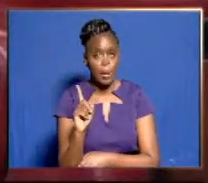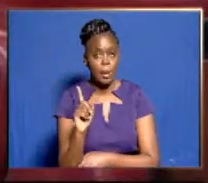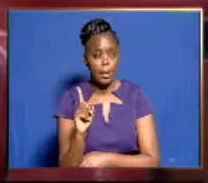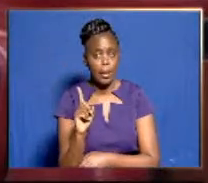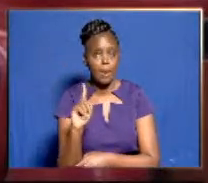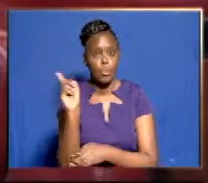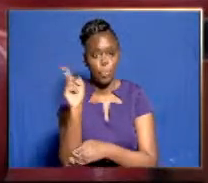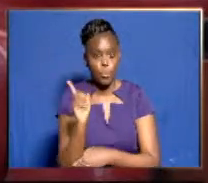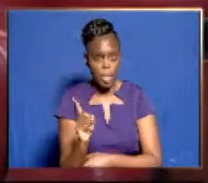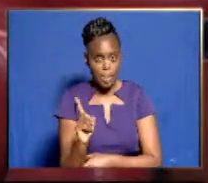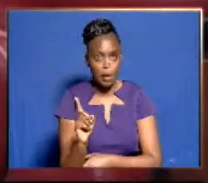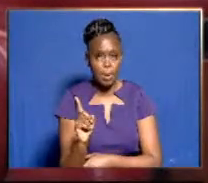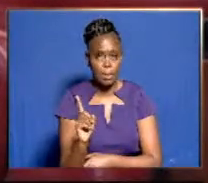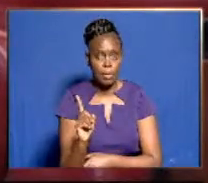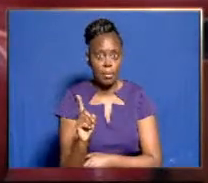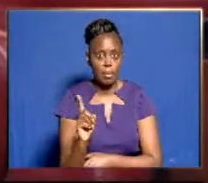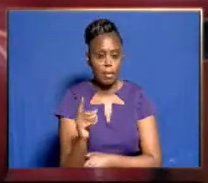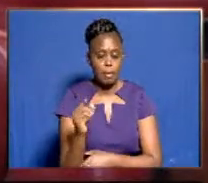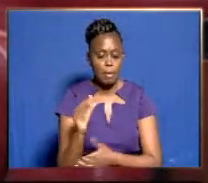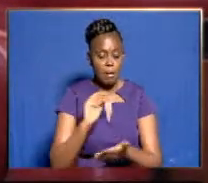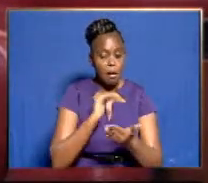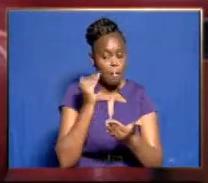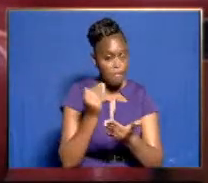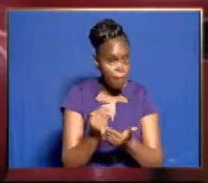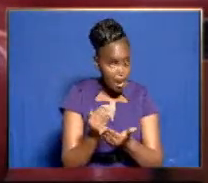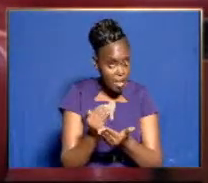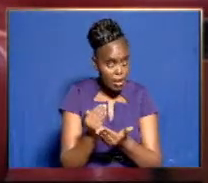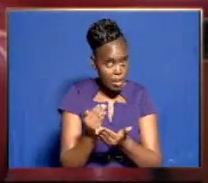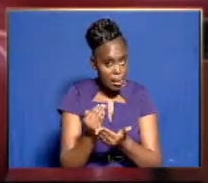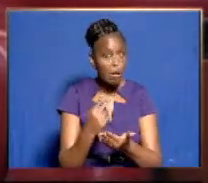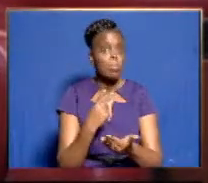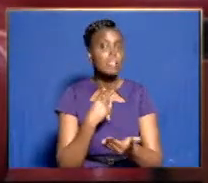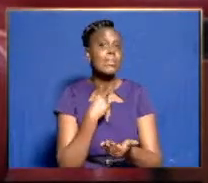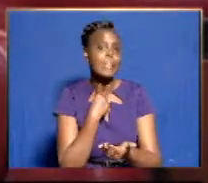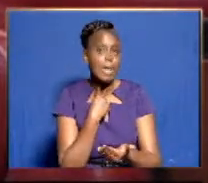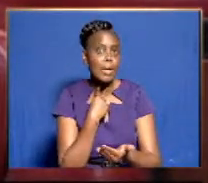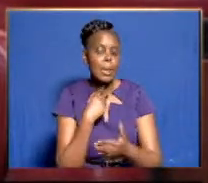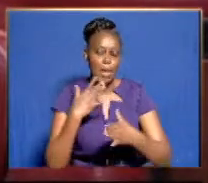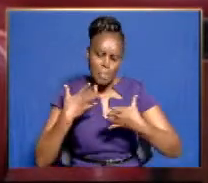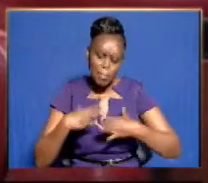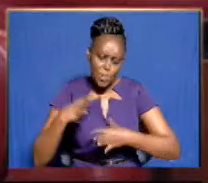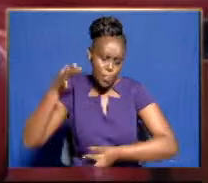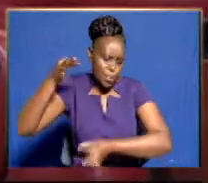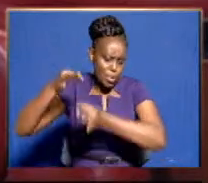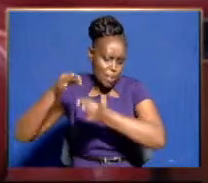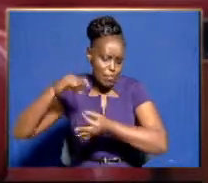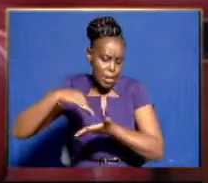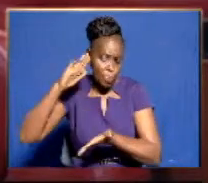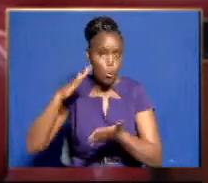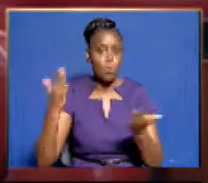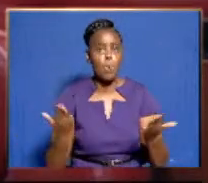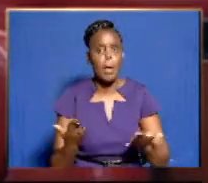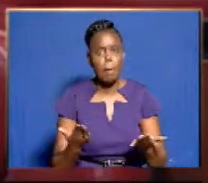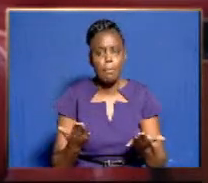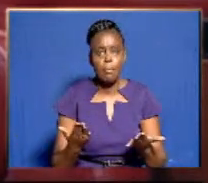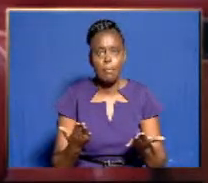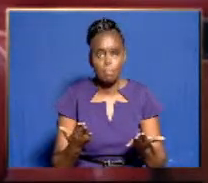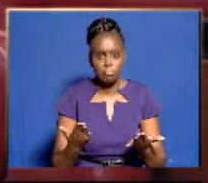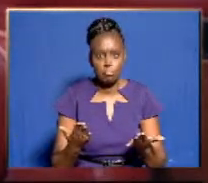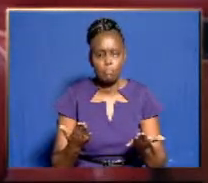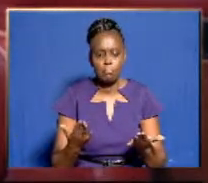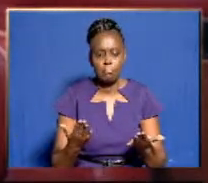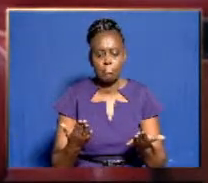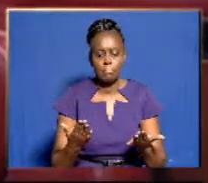when funds are not moving, our people rely mostly, Honorable Speaker, on what they can